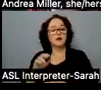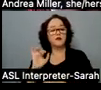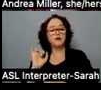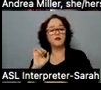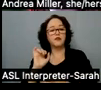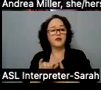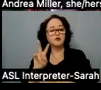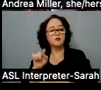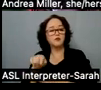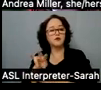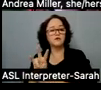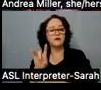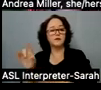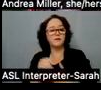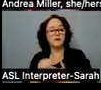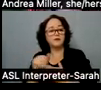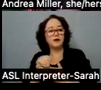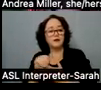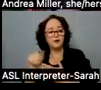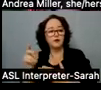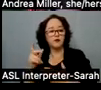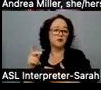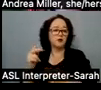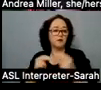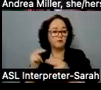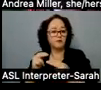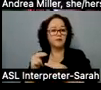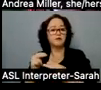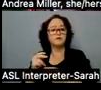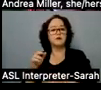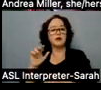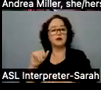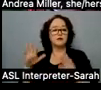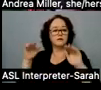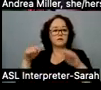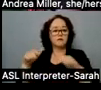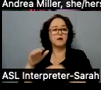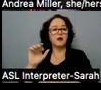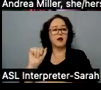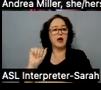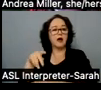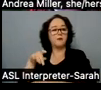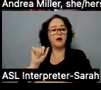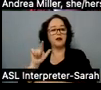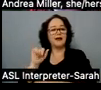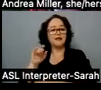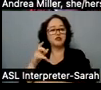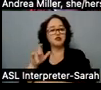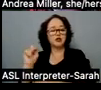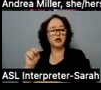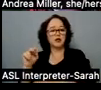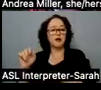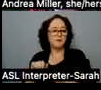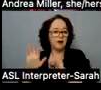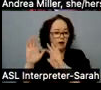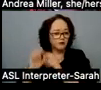Kentucky. The development piece of it is really all about partnerships, starting with your vision that you have for the